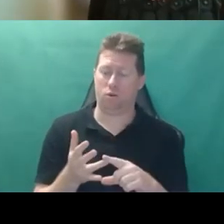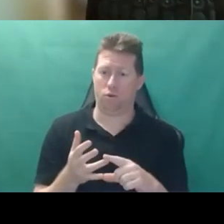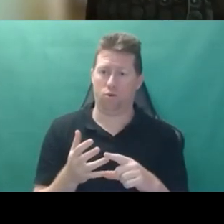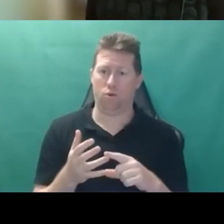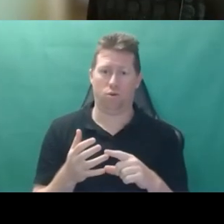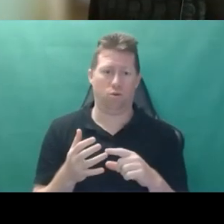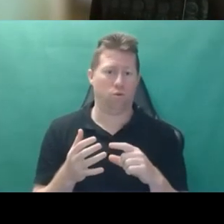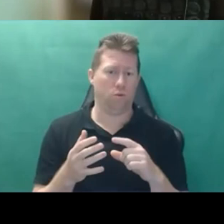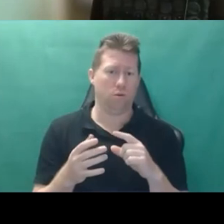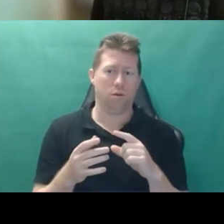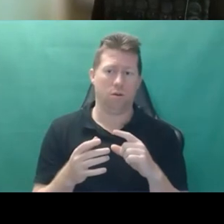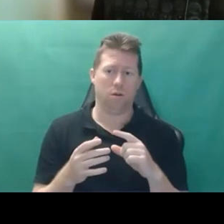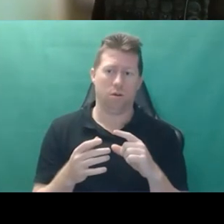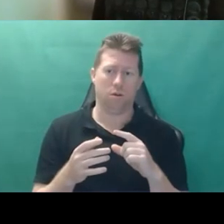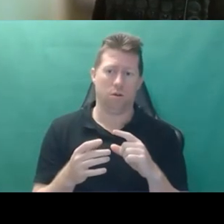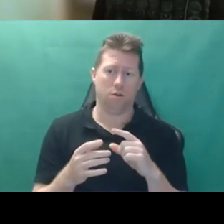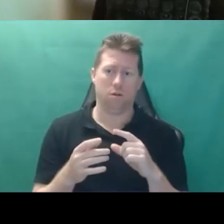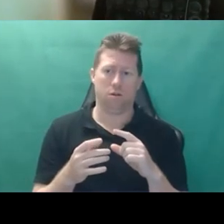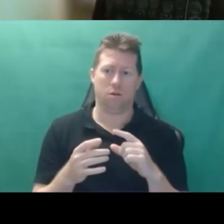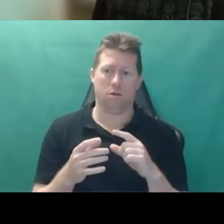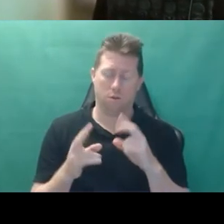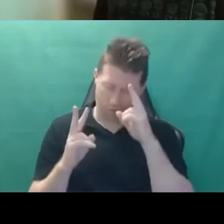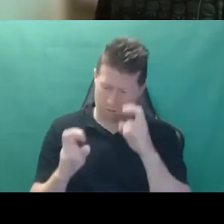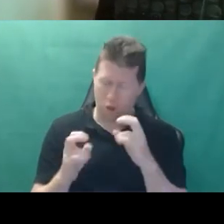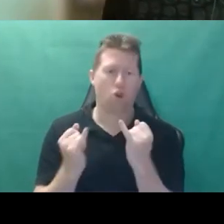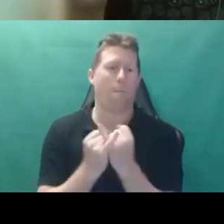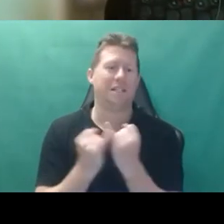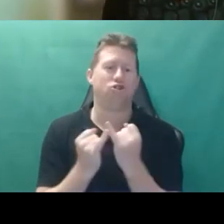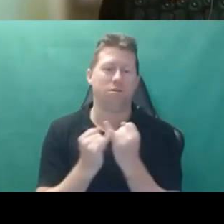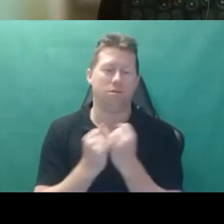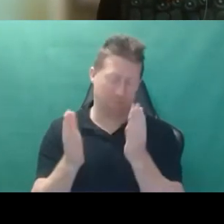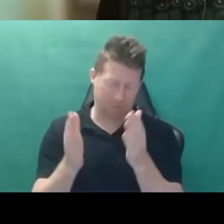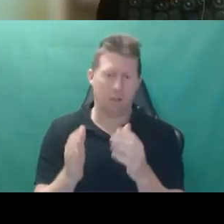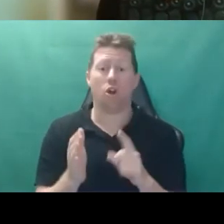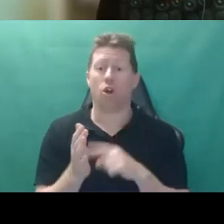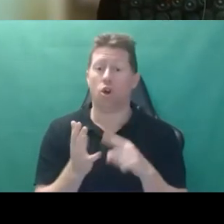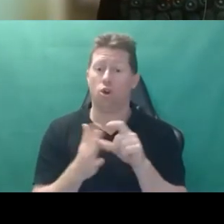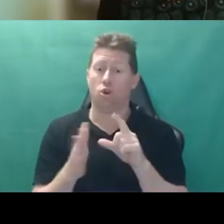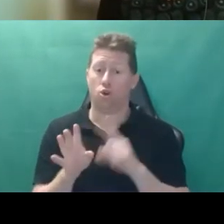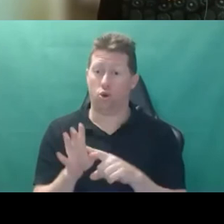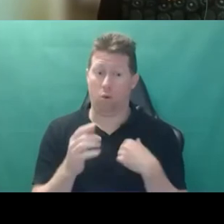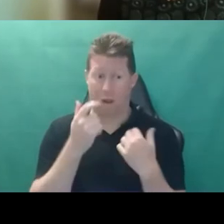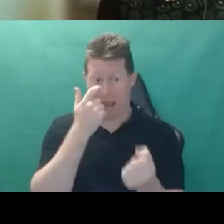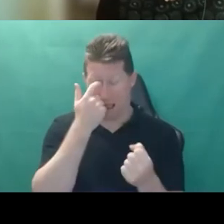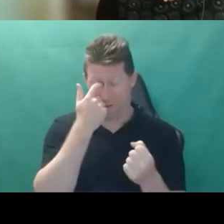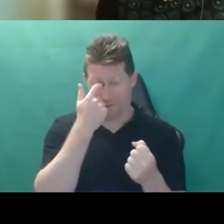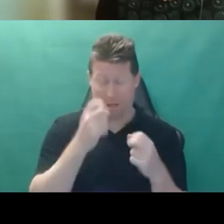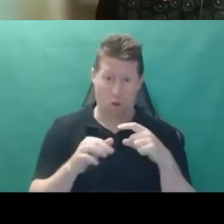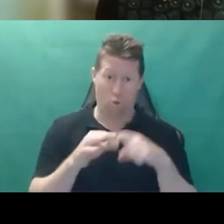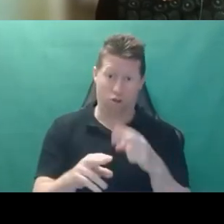get on to the, uh, what's it called? Competition. Um, Judy, we actually have, um, a question